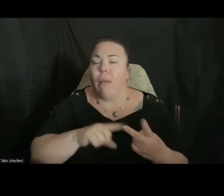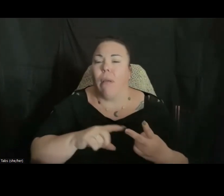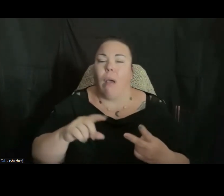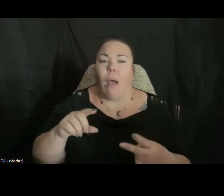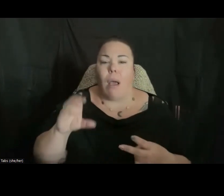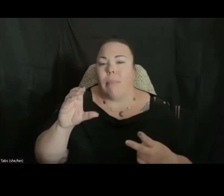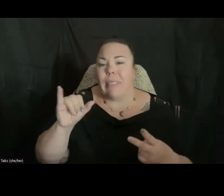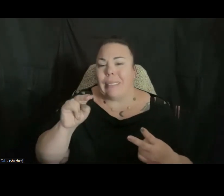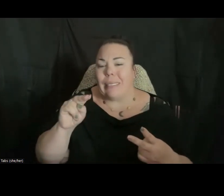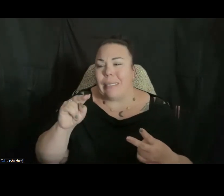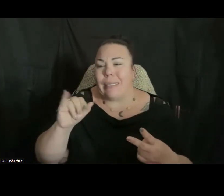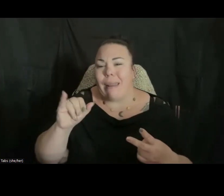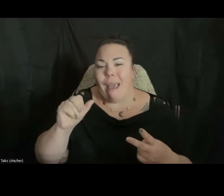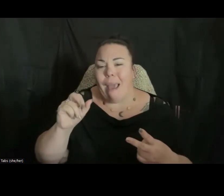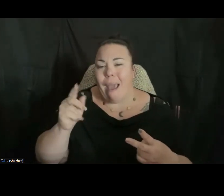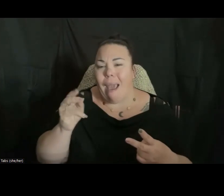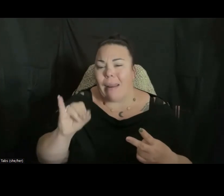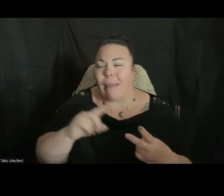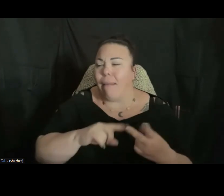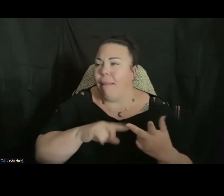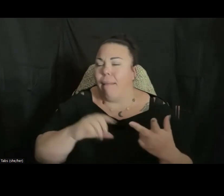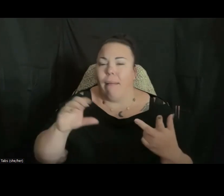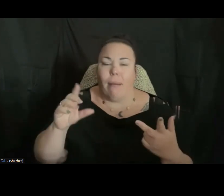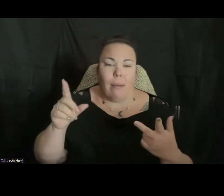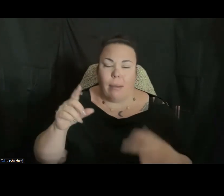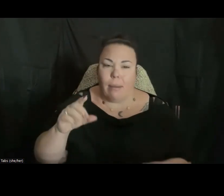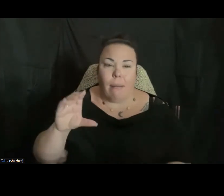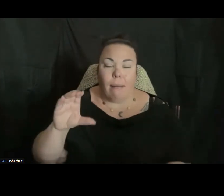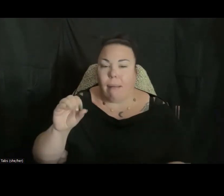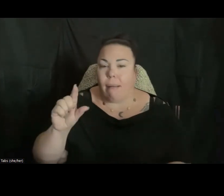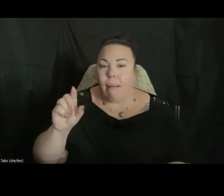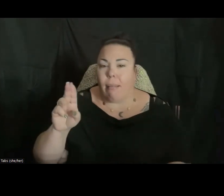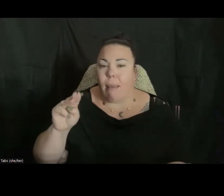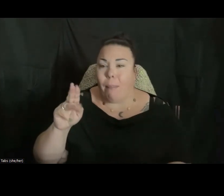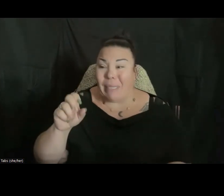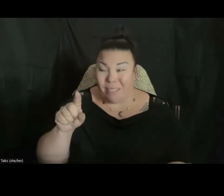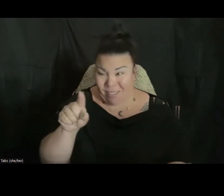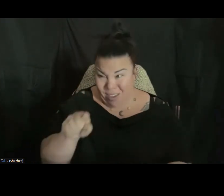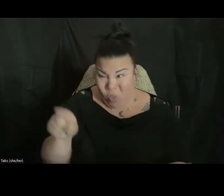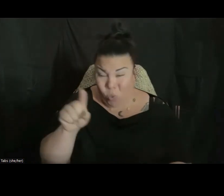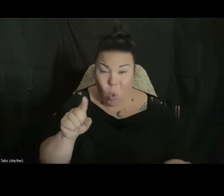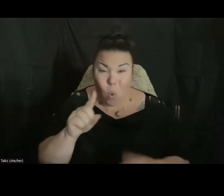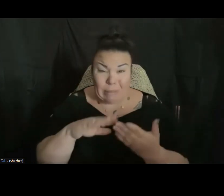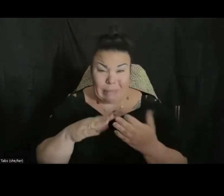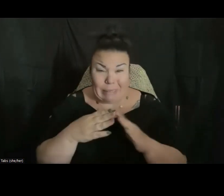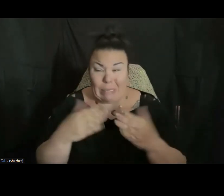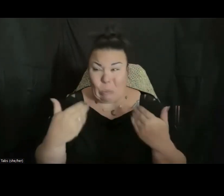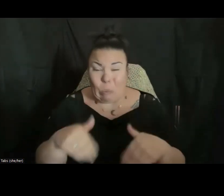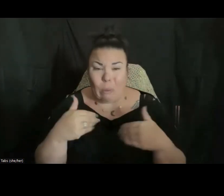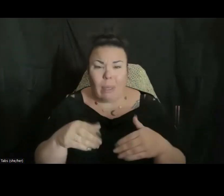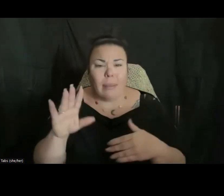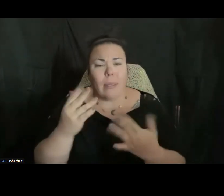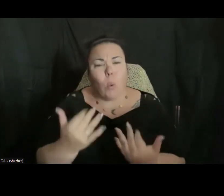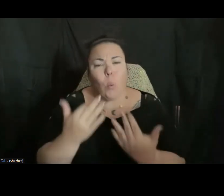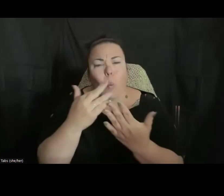Cincinnati. And then those clinicians have very long wait lists, right? And so our other piece of this